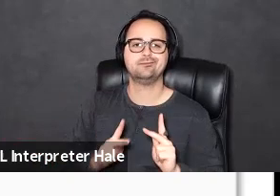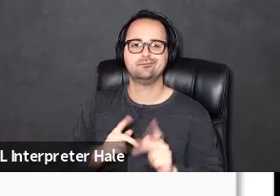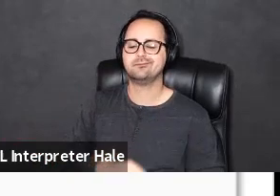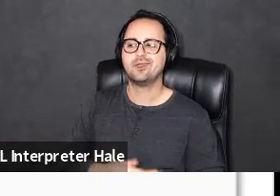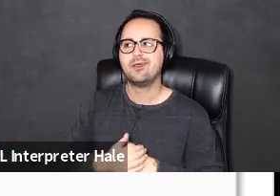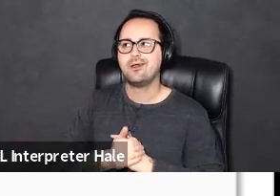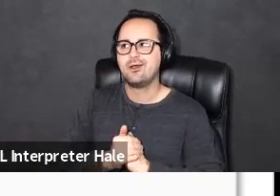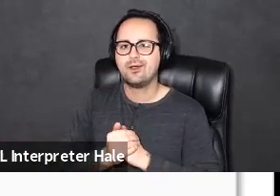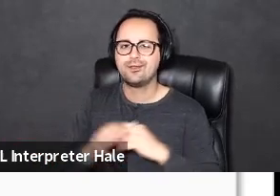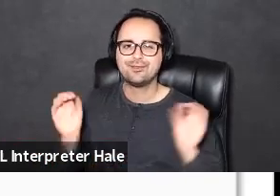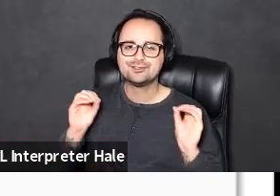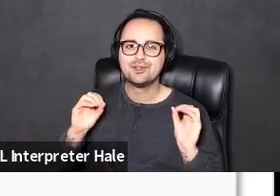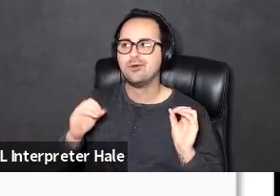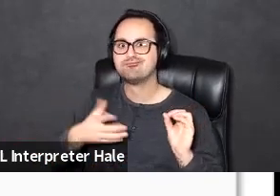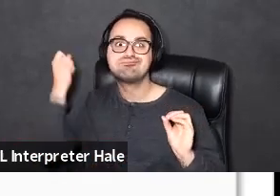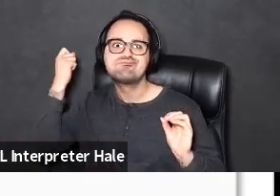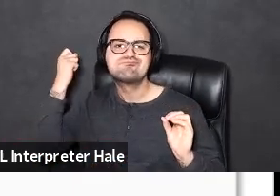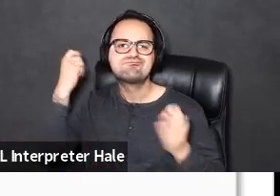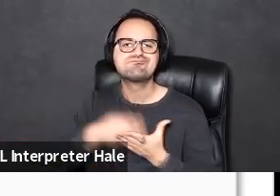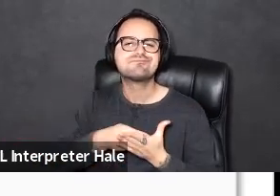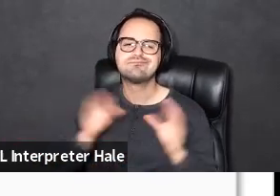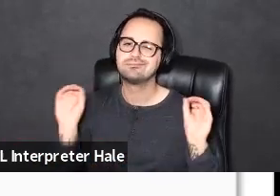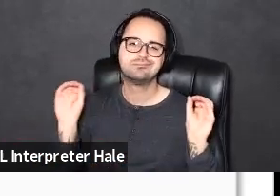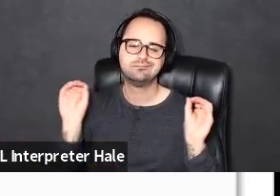no clawback or take back provision.